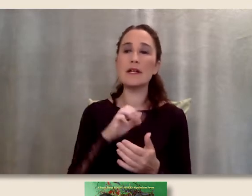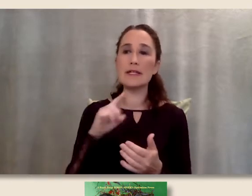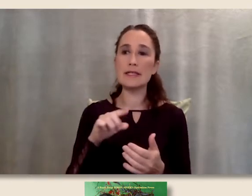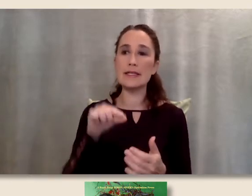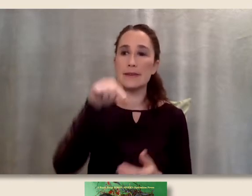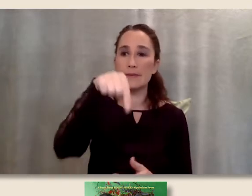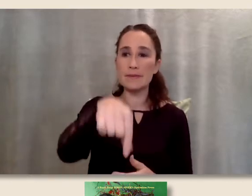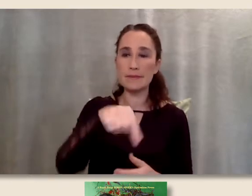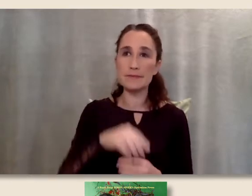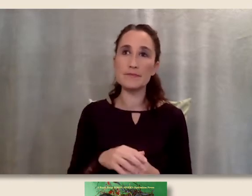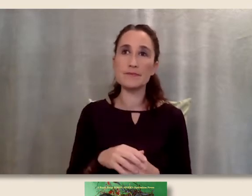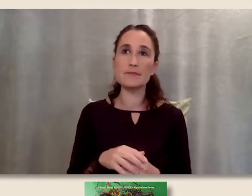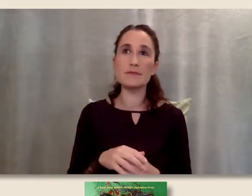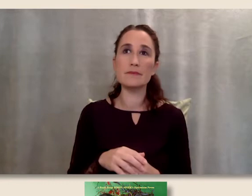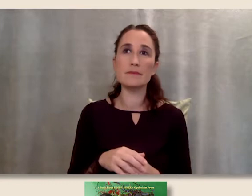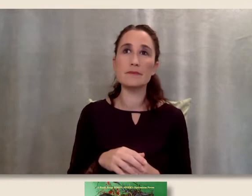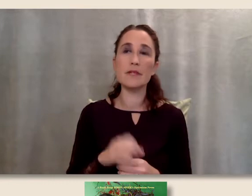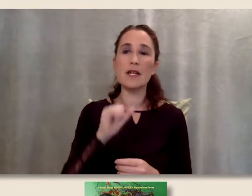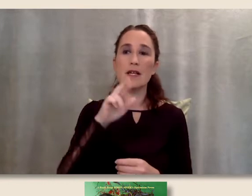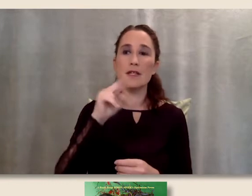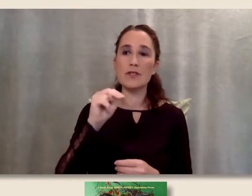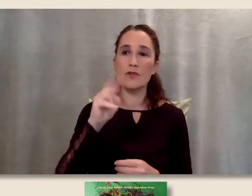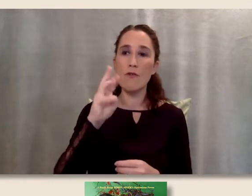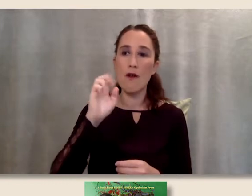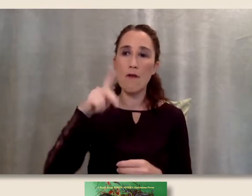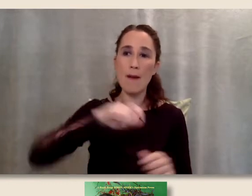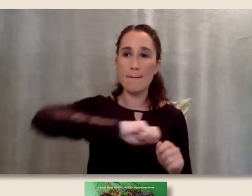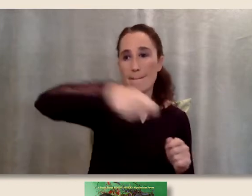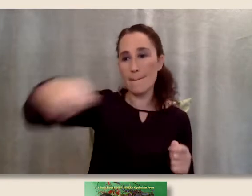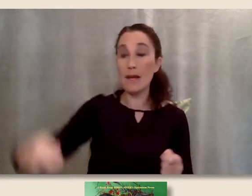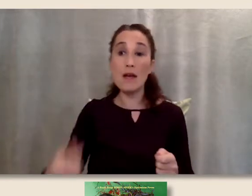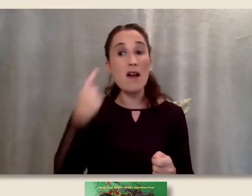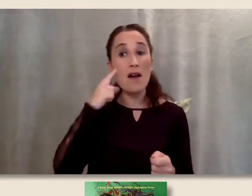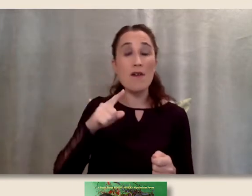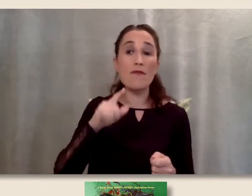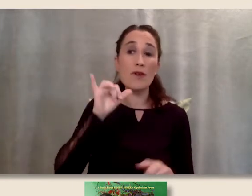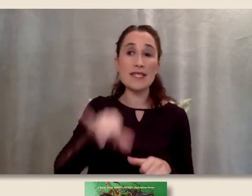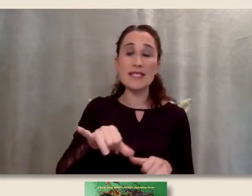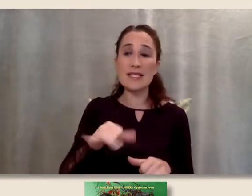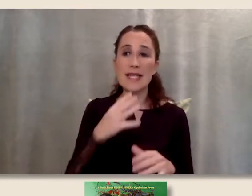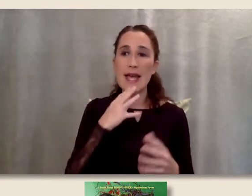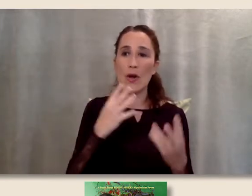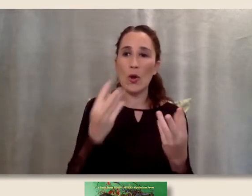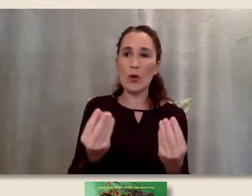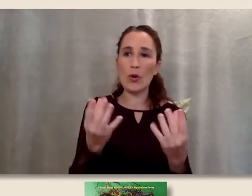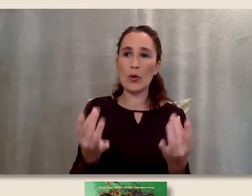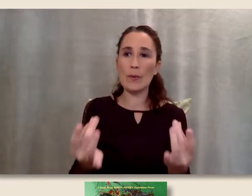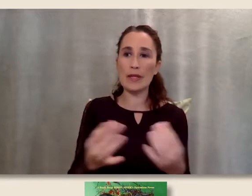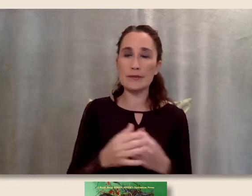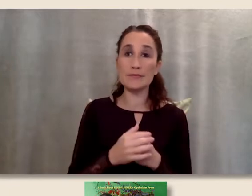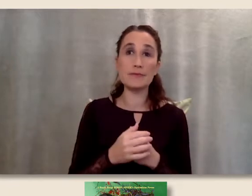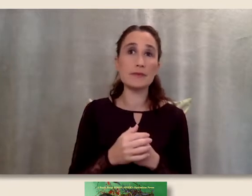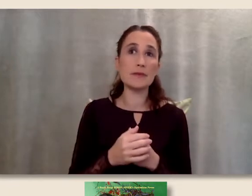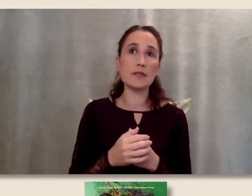paper towel, and then just some saran wrap. And this is just to keep the humidity. You don't need any light really for the seeds